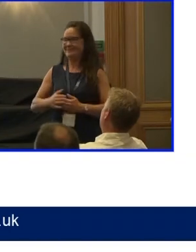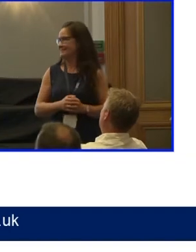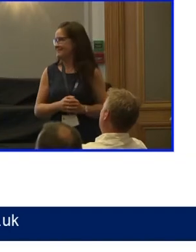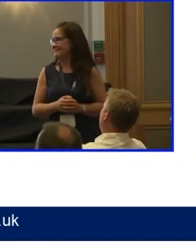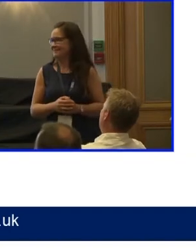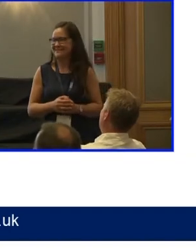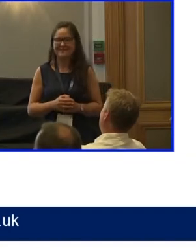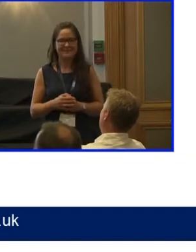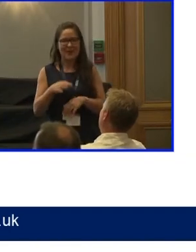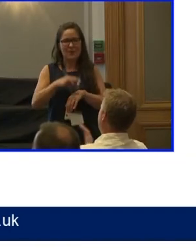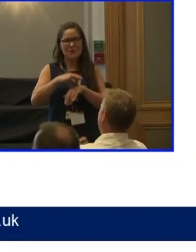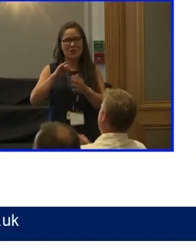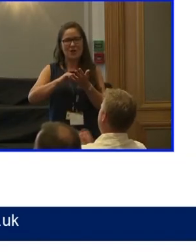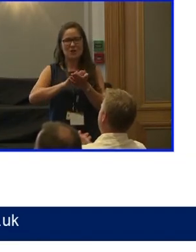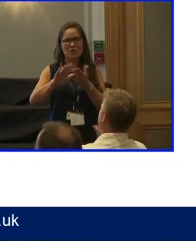Shah.